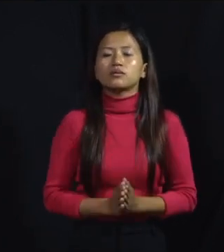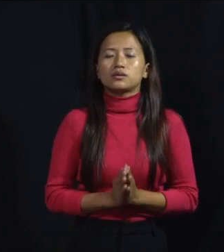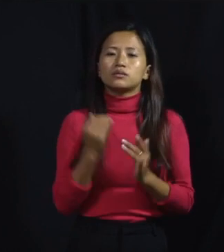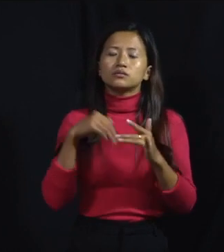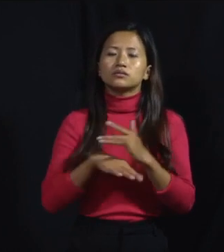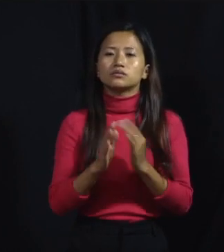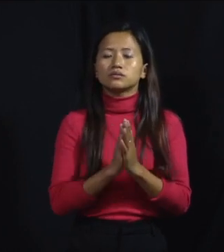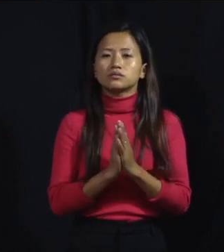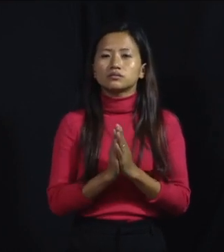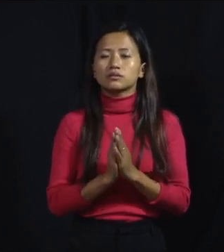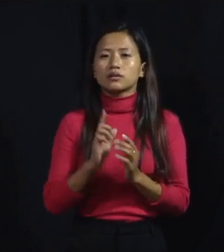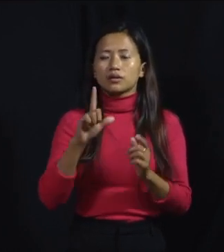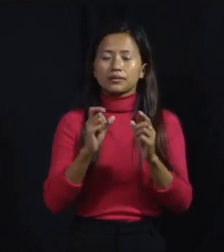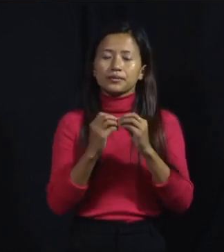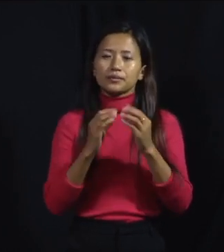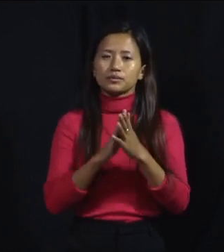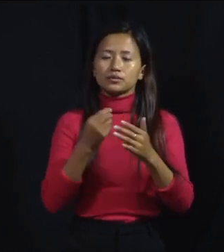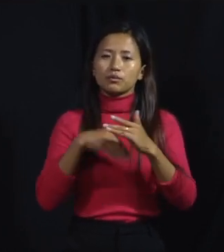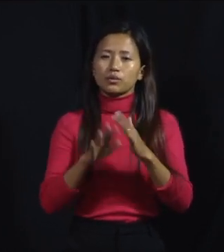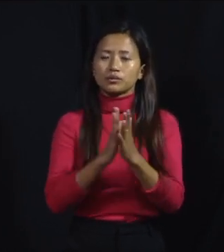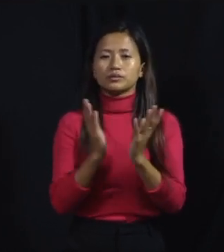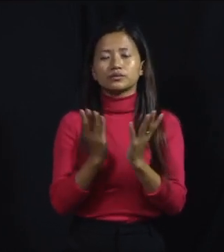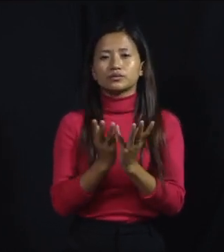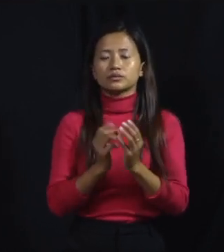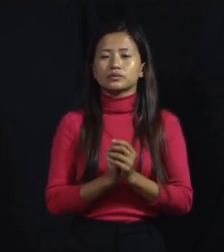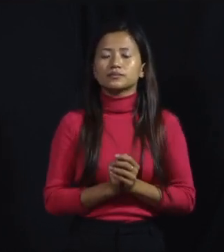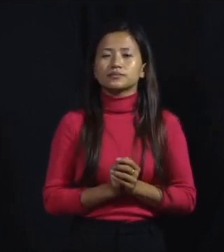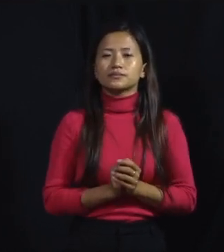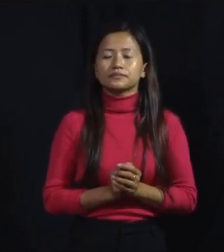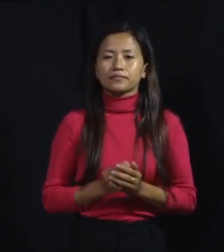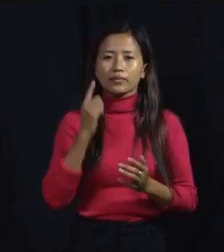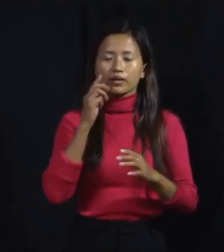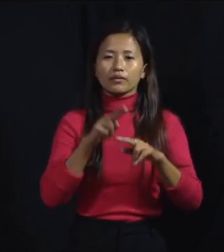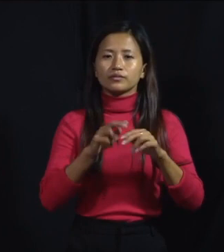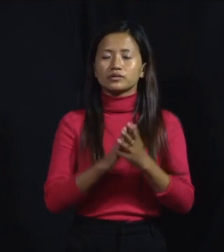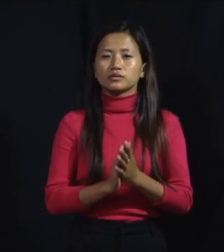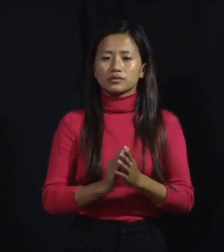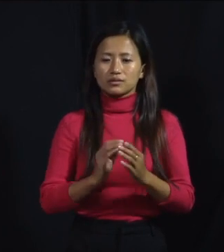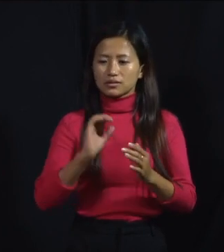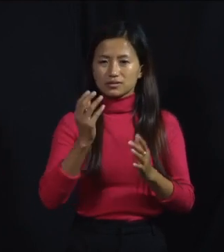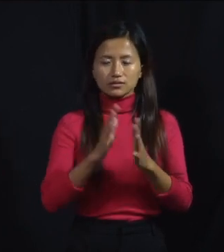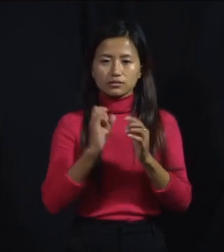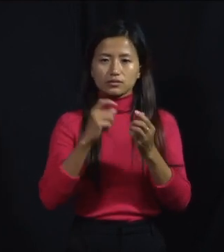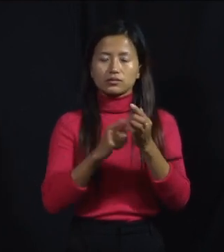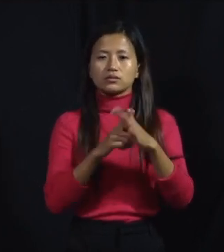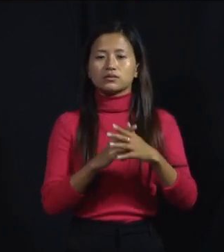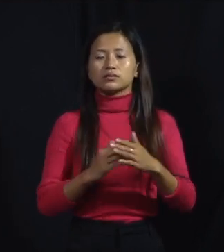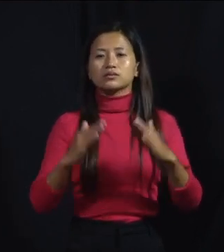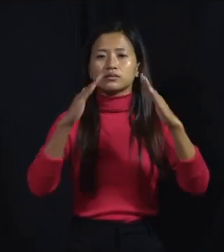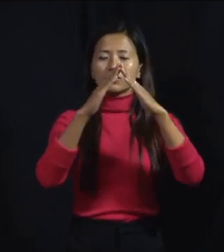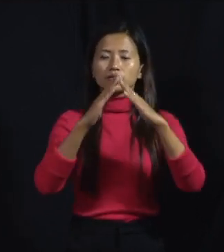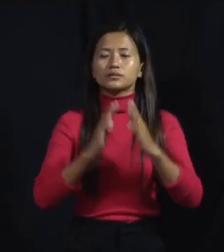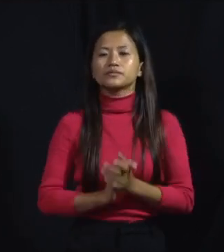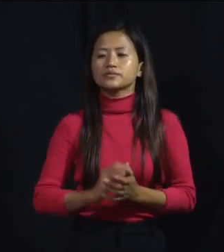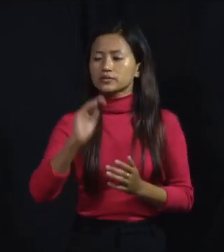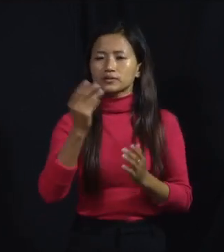the laboratory also. So for example, if in a certain home the parents are educated,